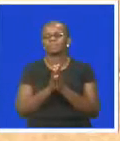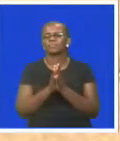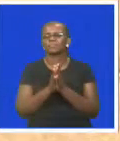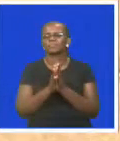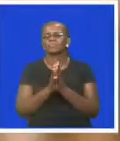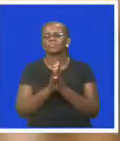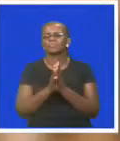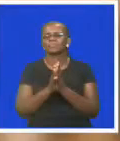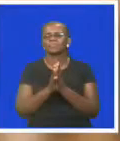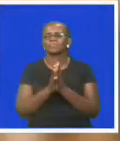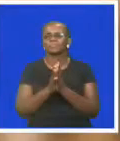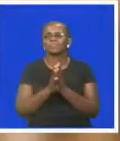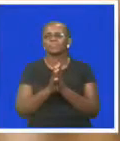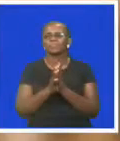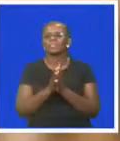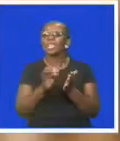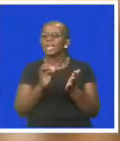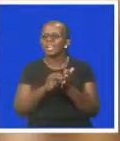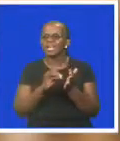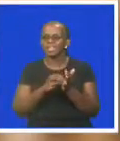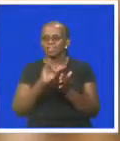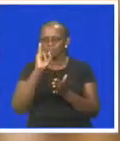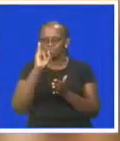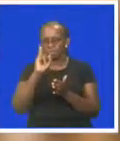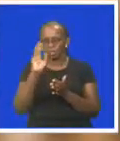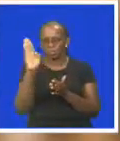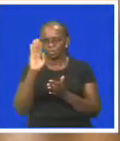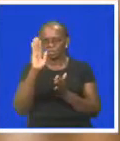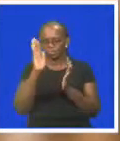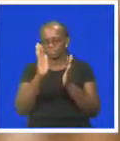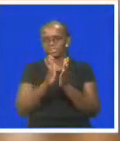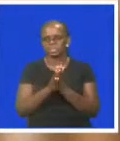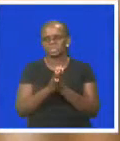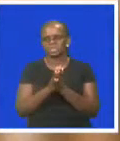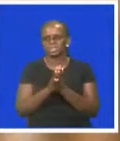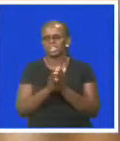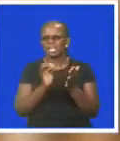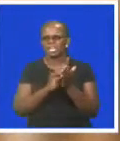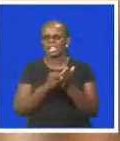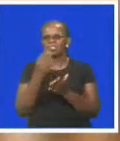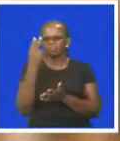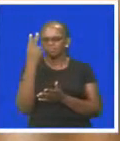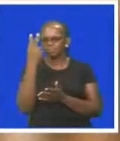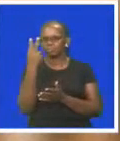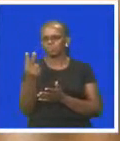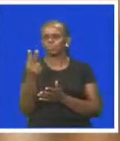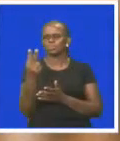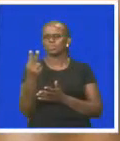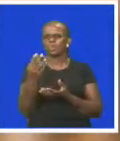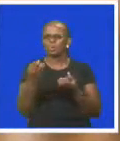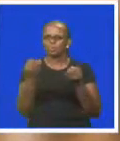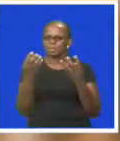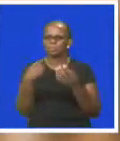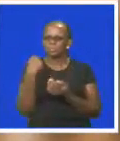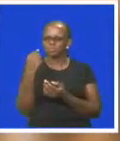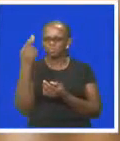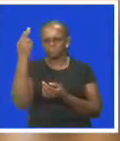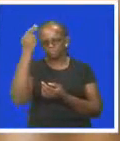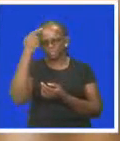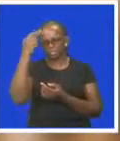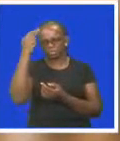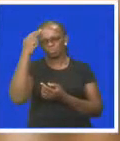1, 2, 3, 4, 5, 6, 7, 8, 9, 10. In this chart, we've got numbers from 1 to 10. Then I have these 2 numbers here. Do you still remember what number is this